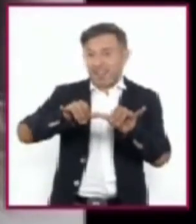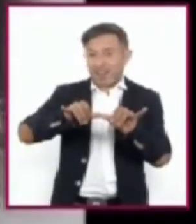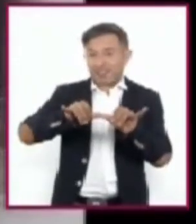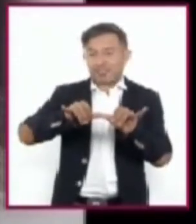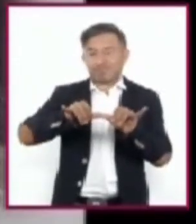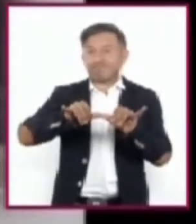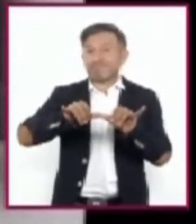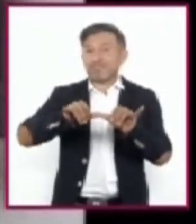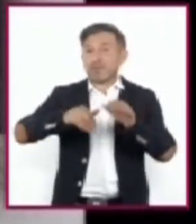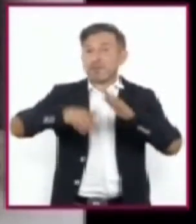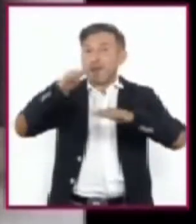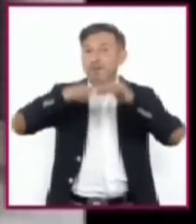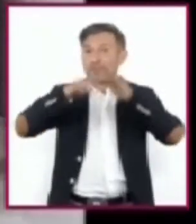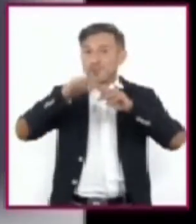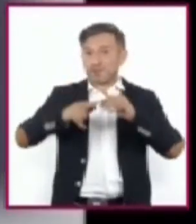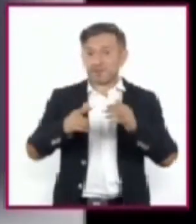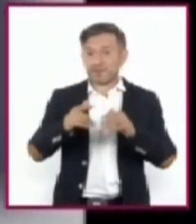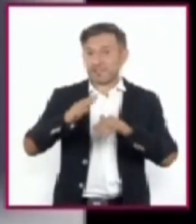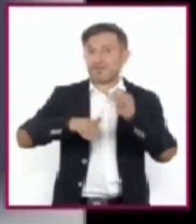Architects.